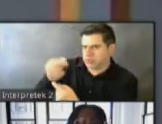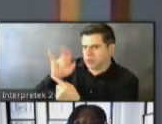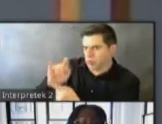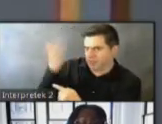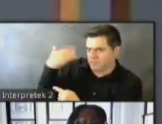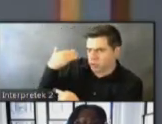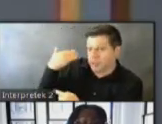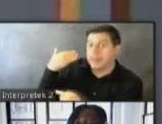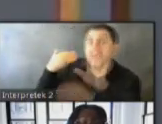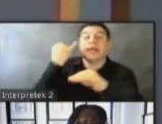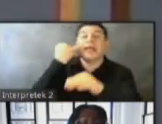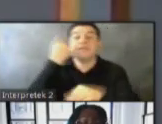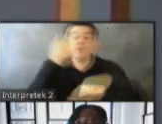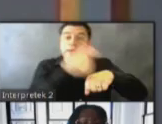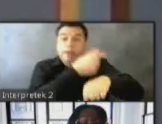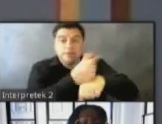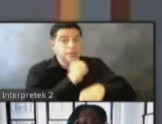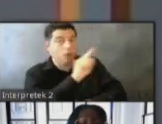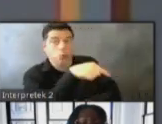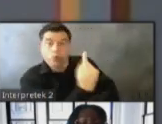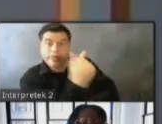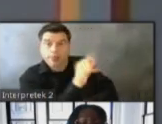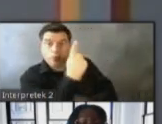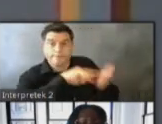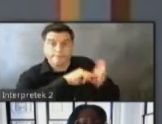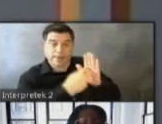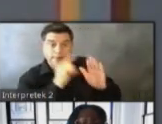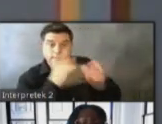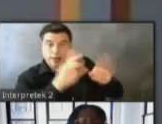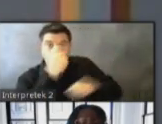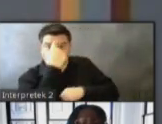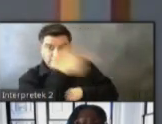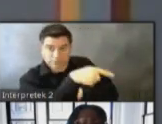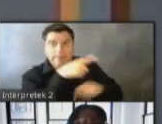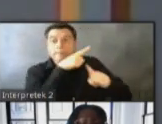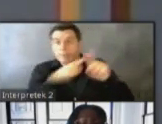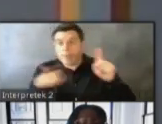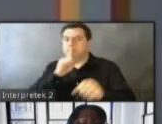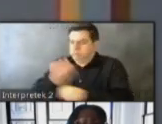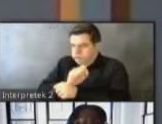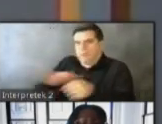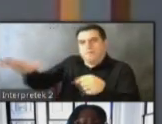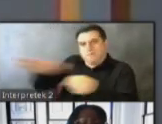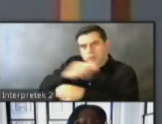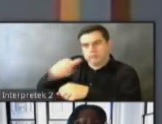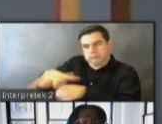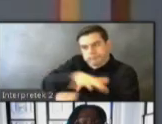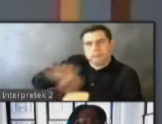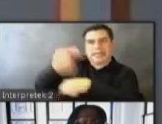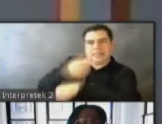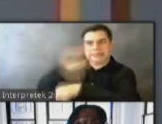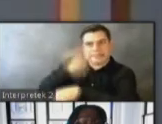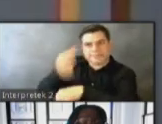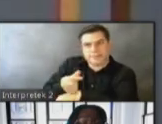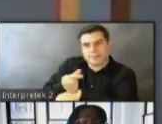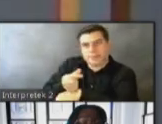mean general government, I mean City of Gainesville. And then we can hopefully match that up with school board properties and